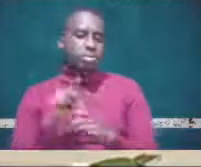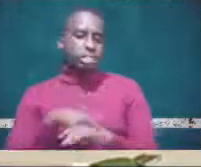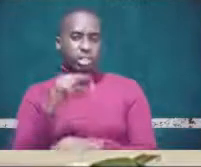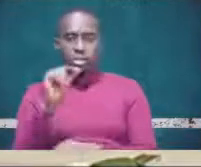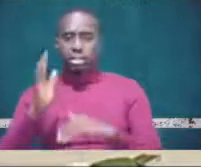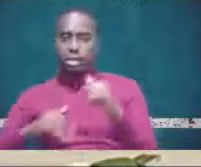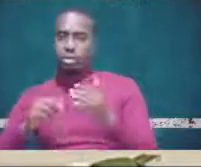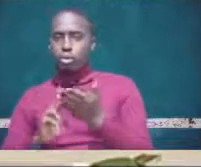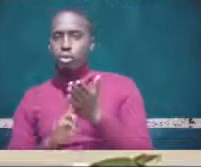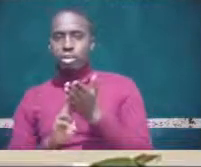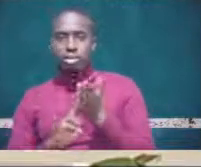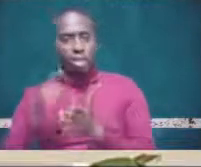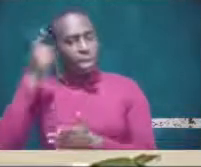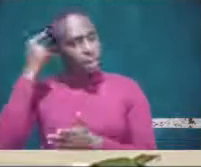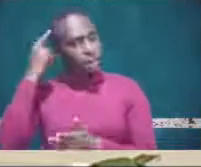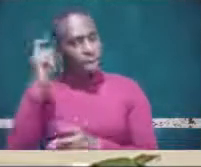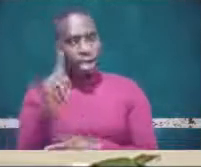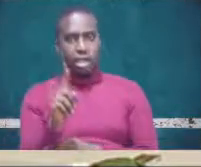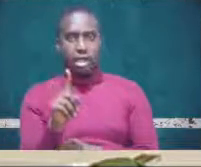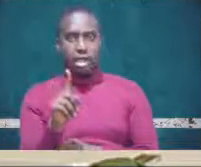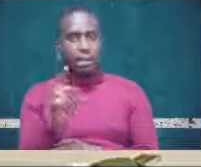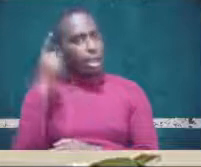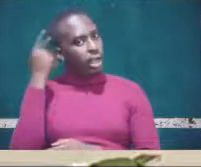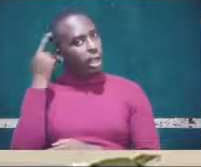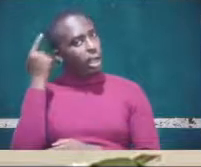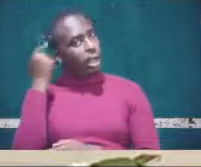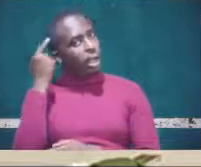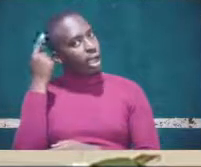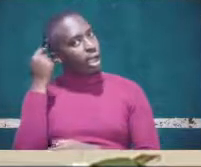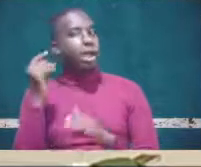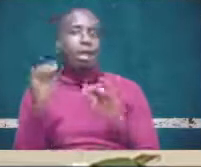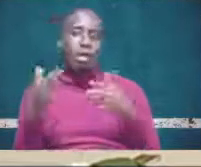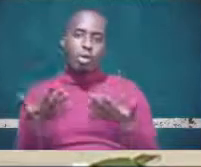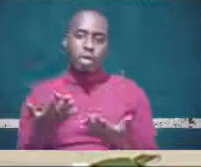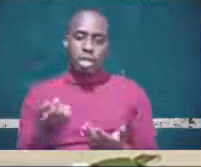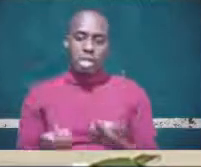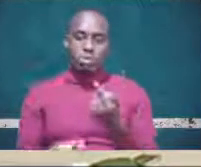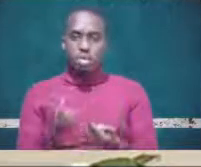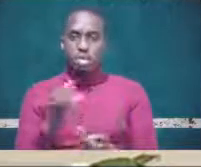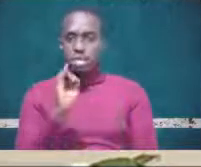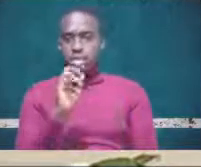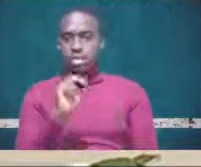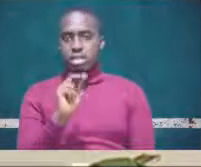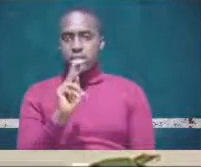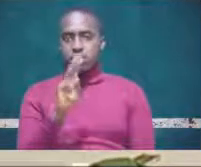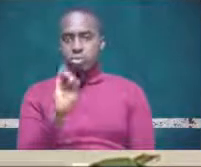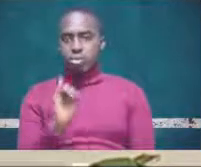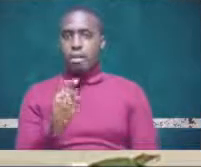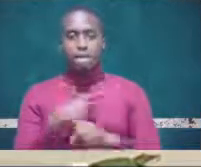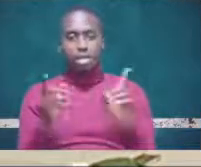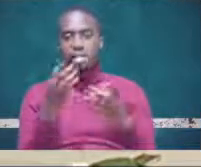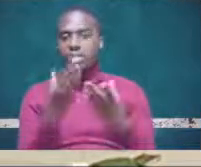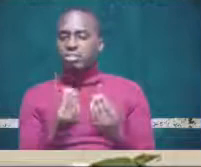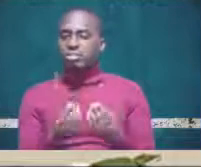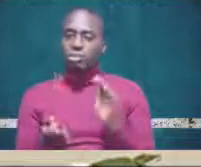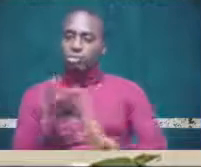than using the charcoal stove, rather than using firewood. That may delay, but with this, it will simplify it